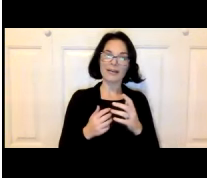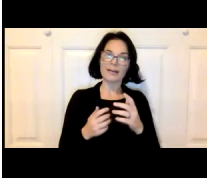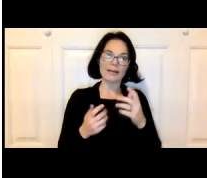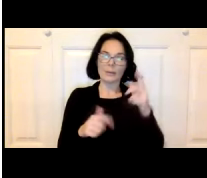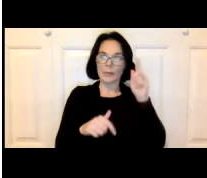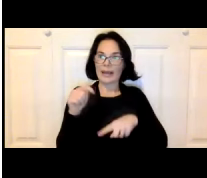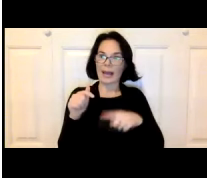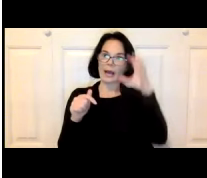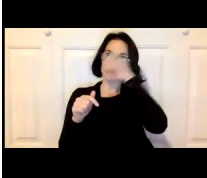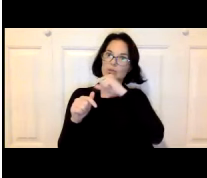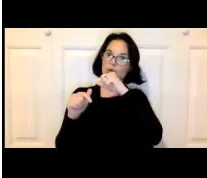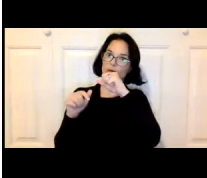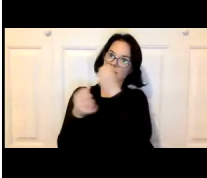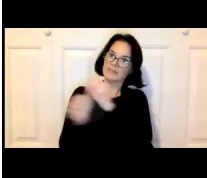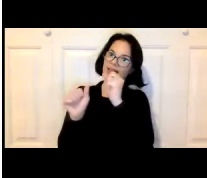involved.